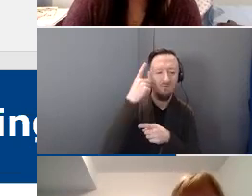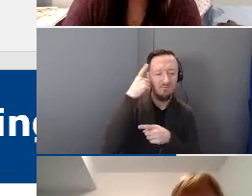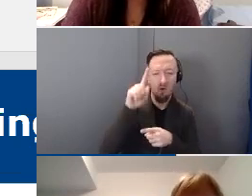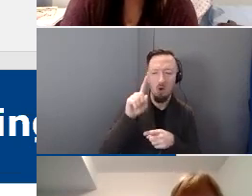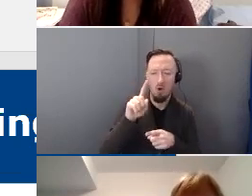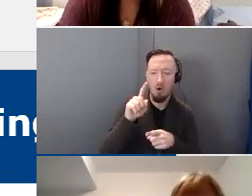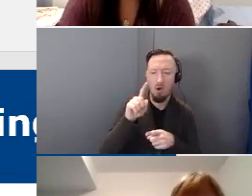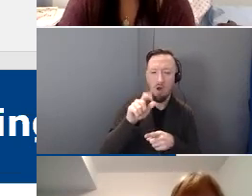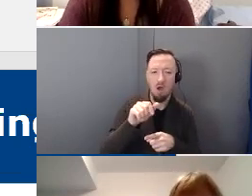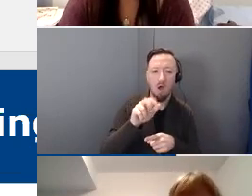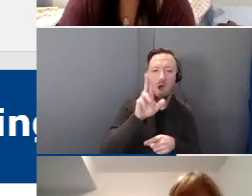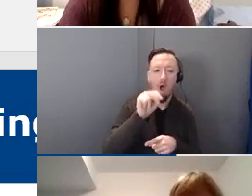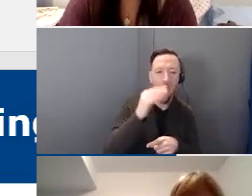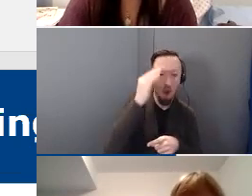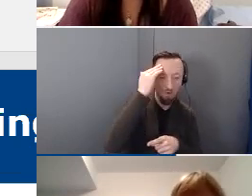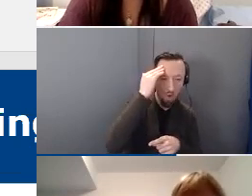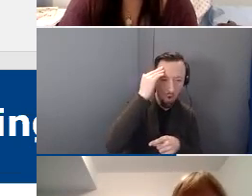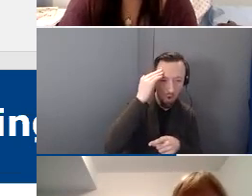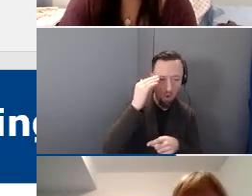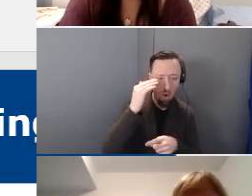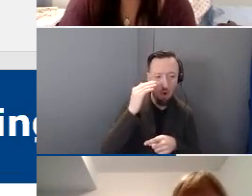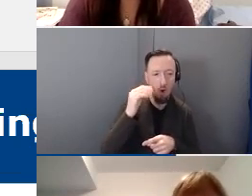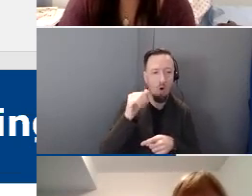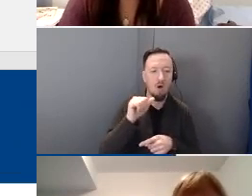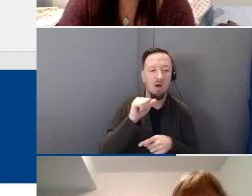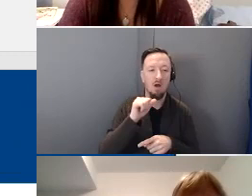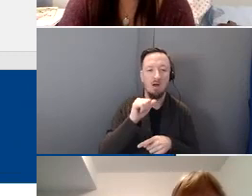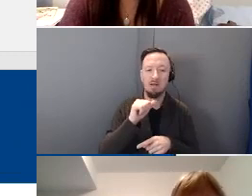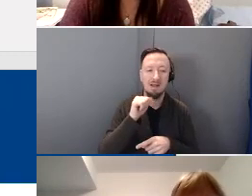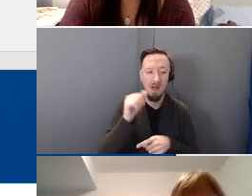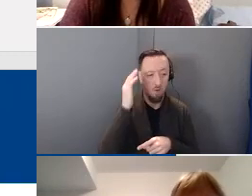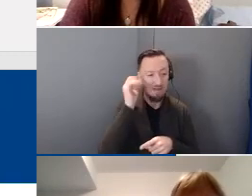status from the previous slide? Yes, there is.